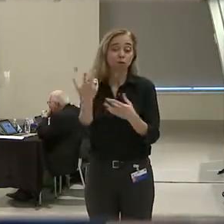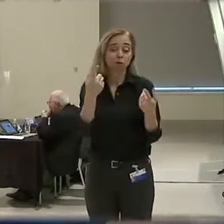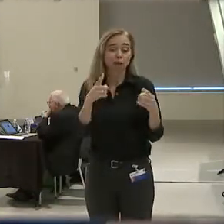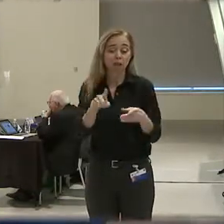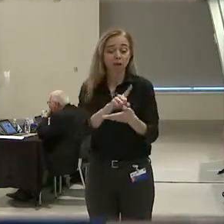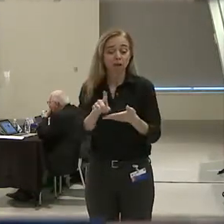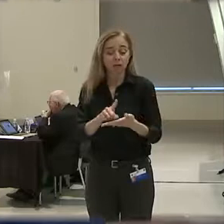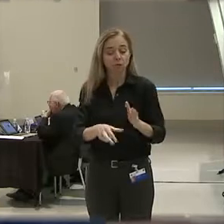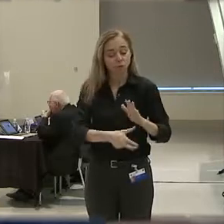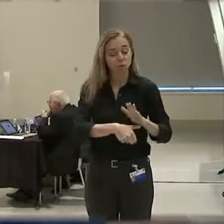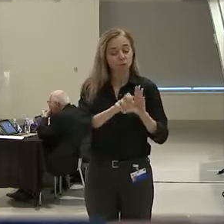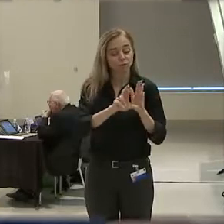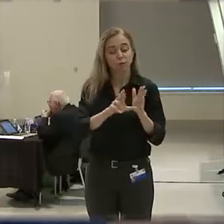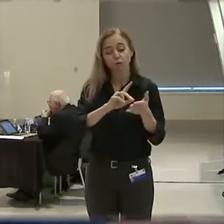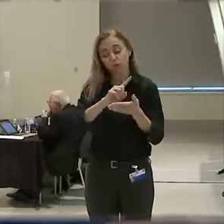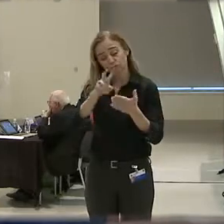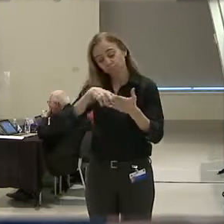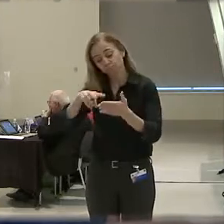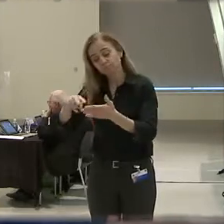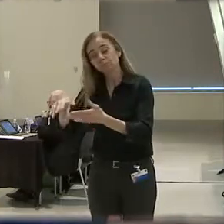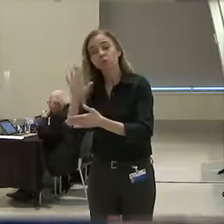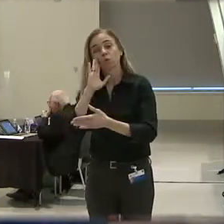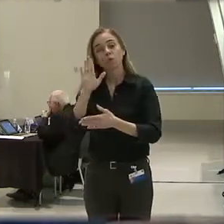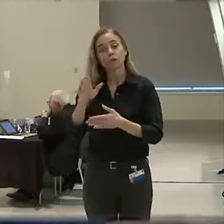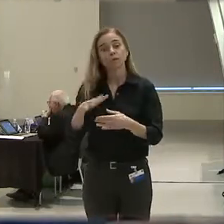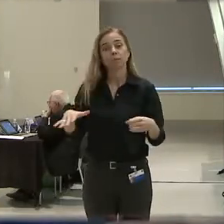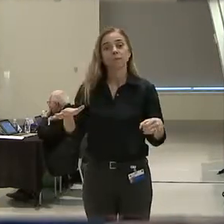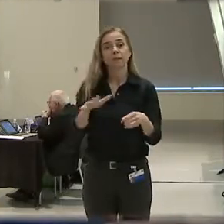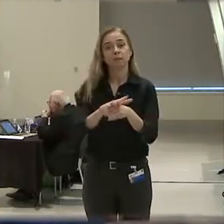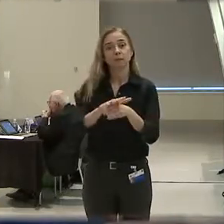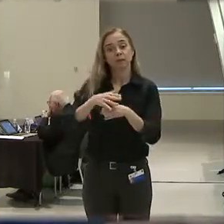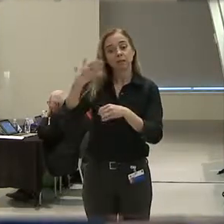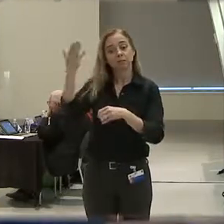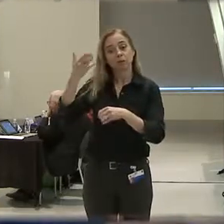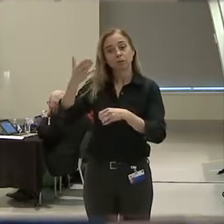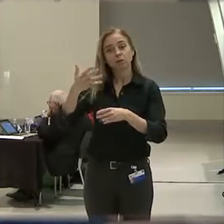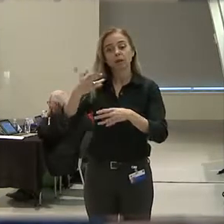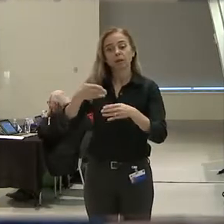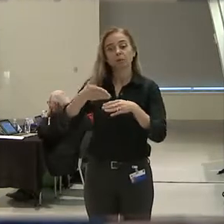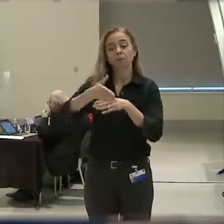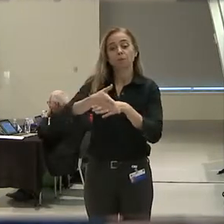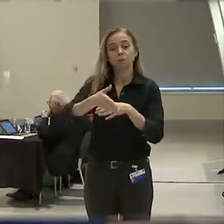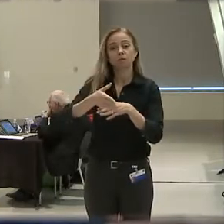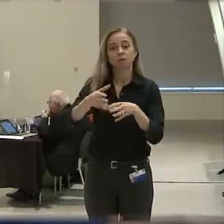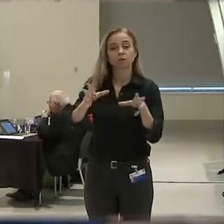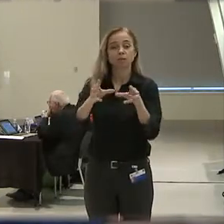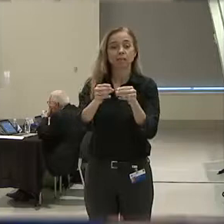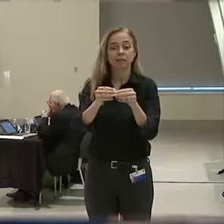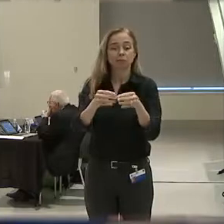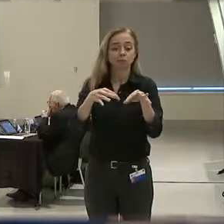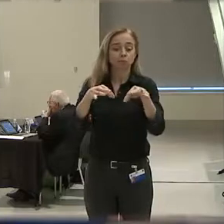they review. They get a complete presentation in closed session on the use of force,